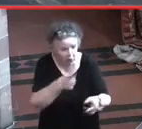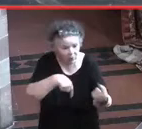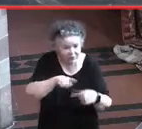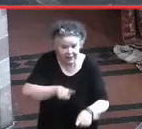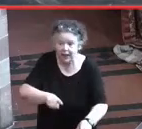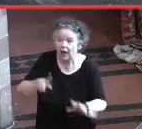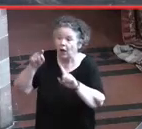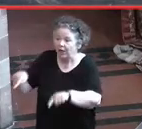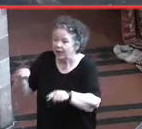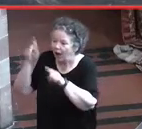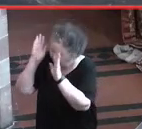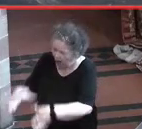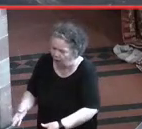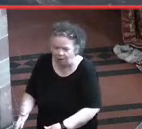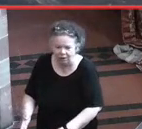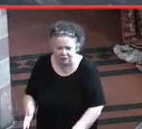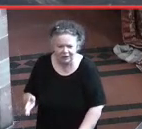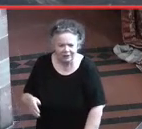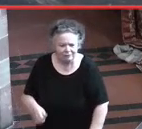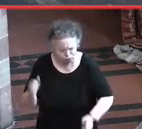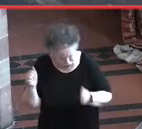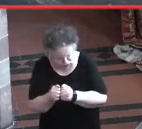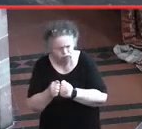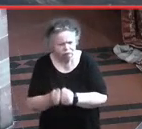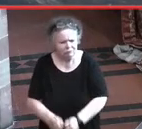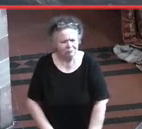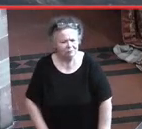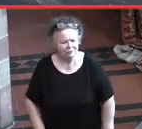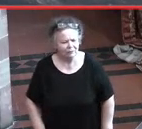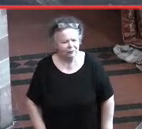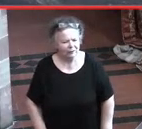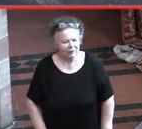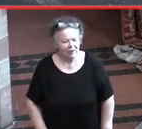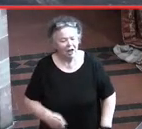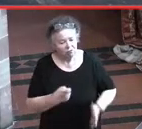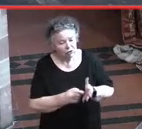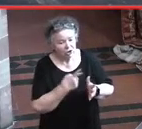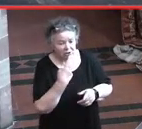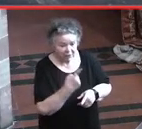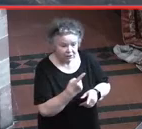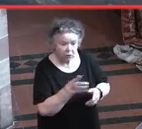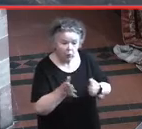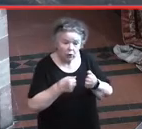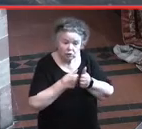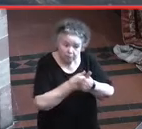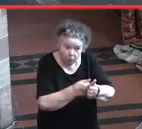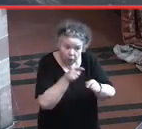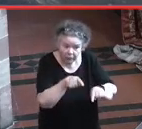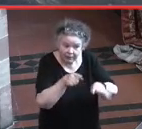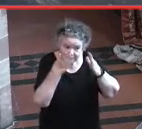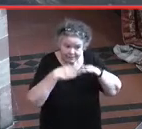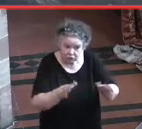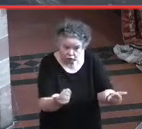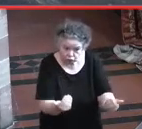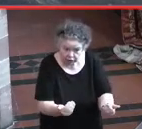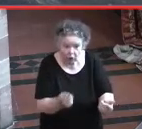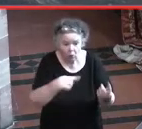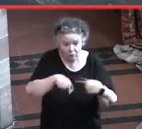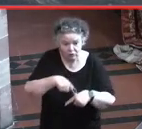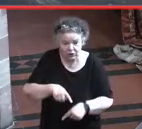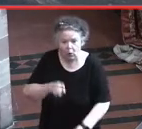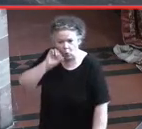together, "They are worthy." And when Richard says, "Will you uphold them in their ministry?" we will